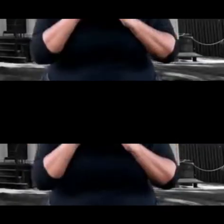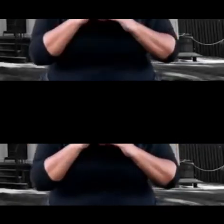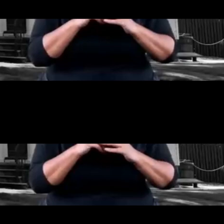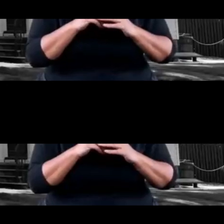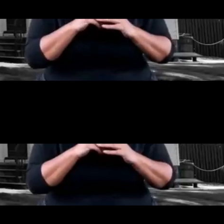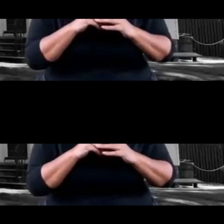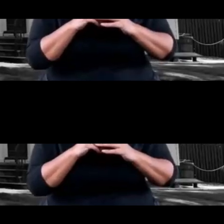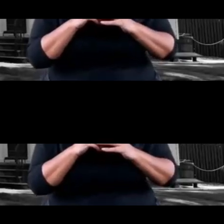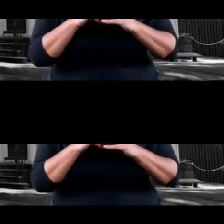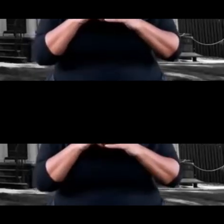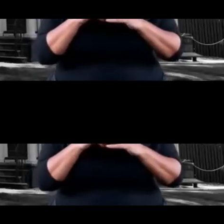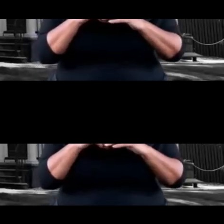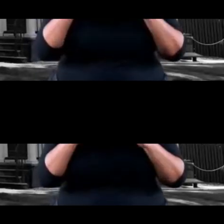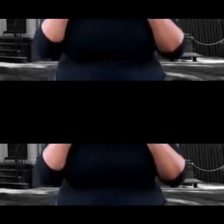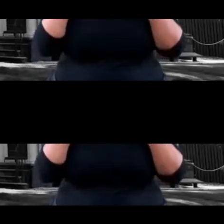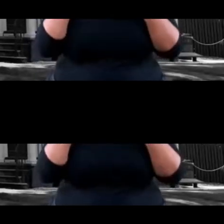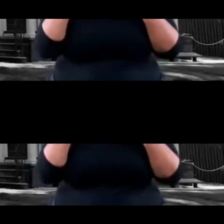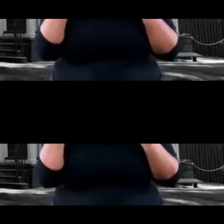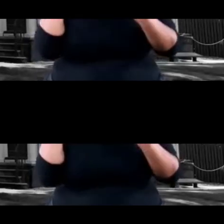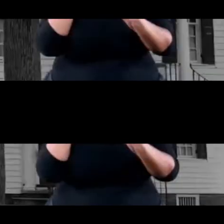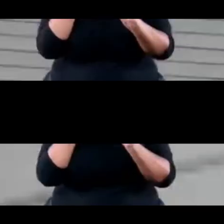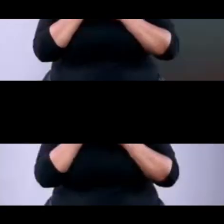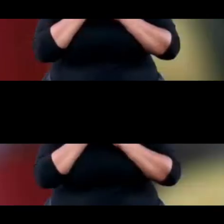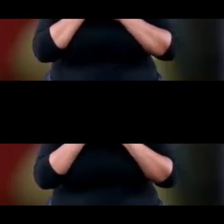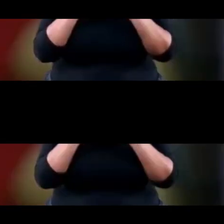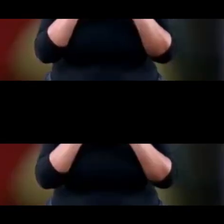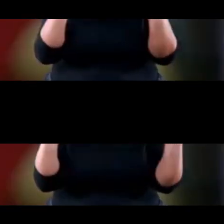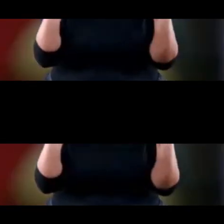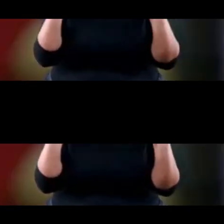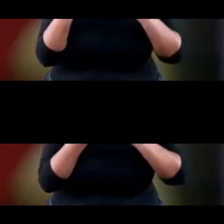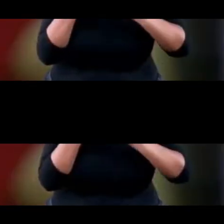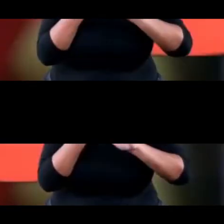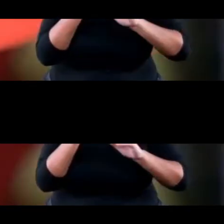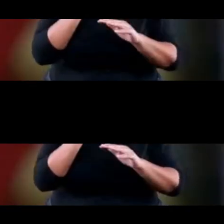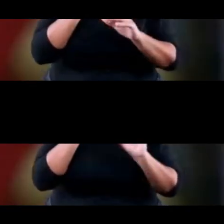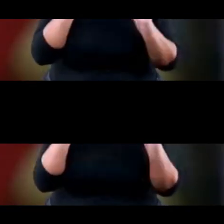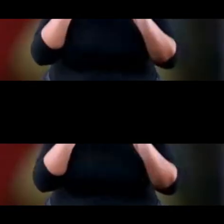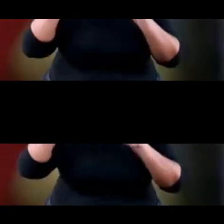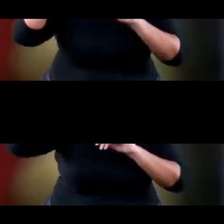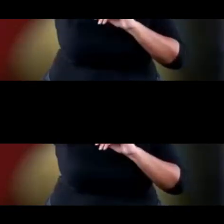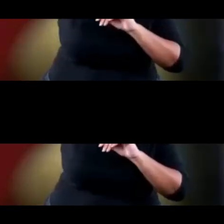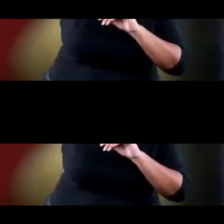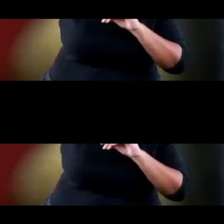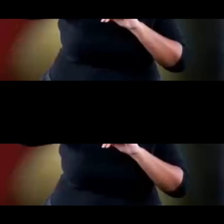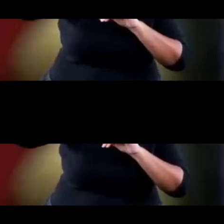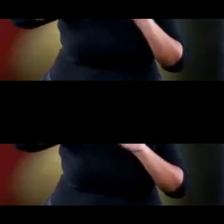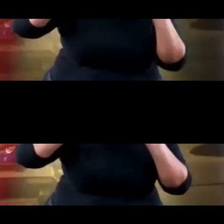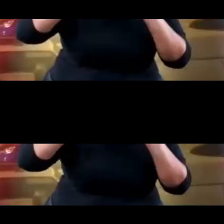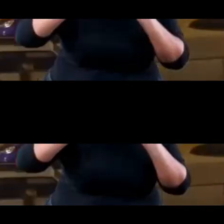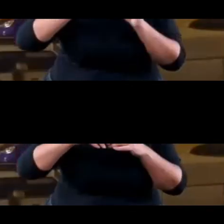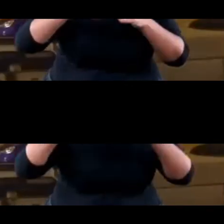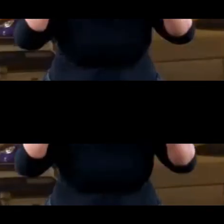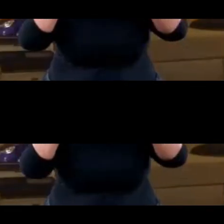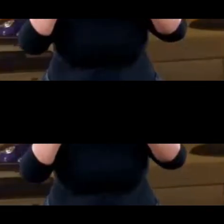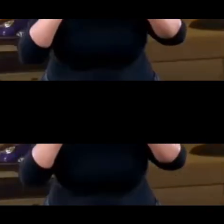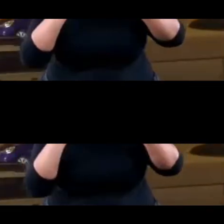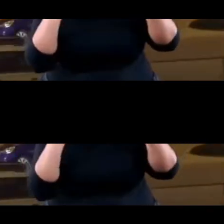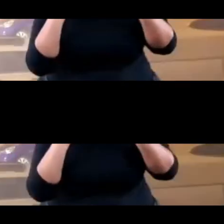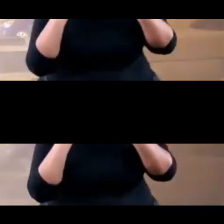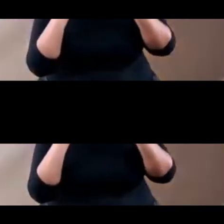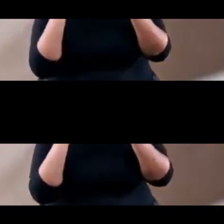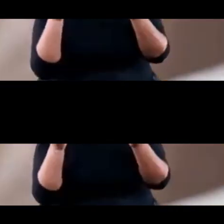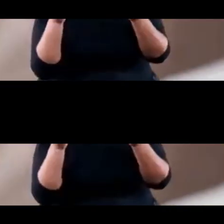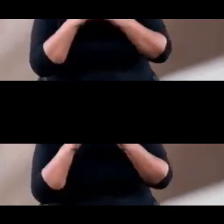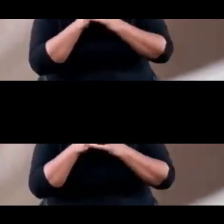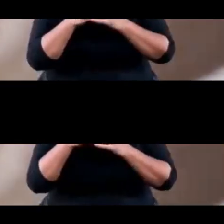were even 2 or 3 stories high. However, none of the homes had running water, electricity,